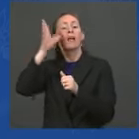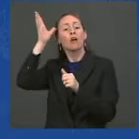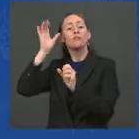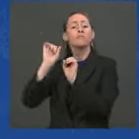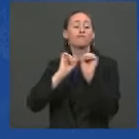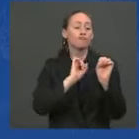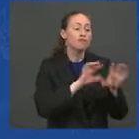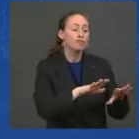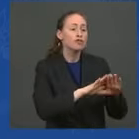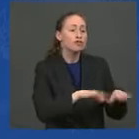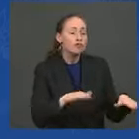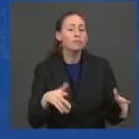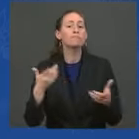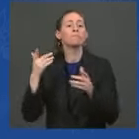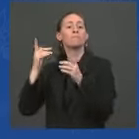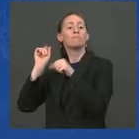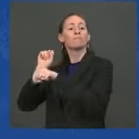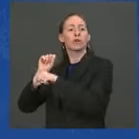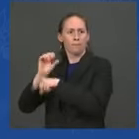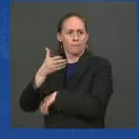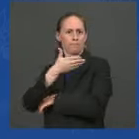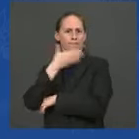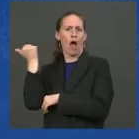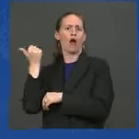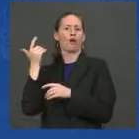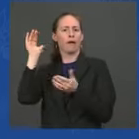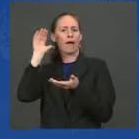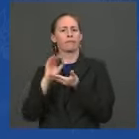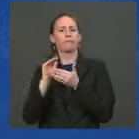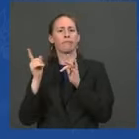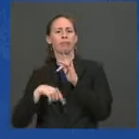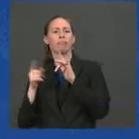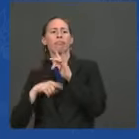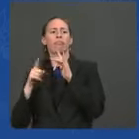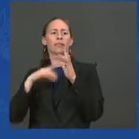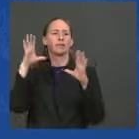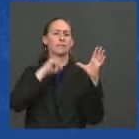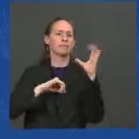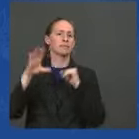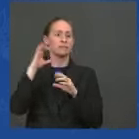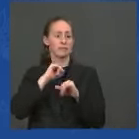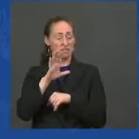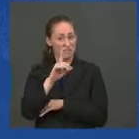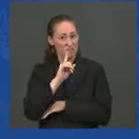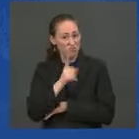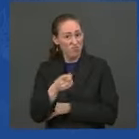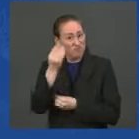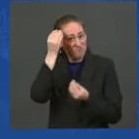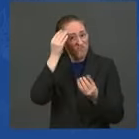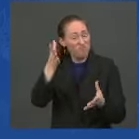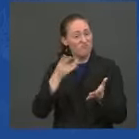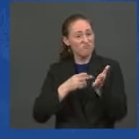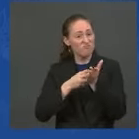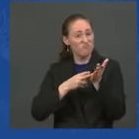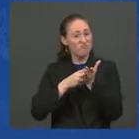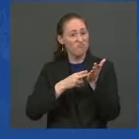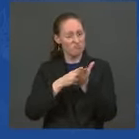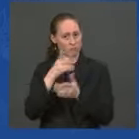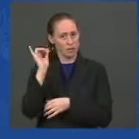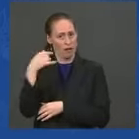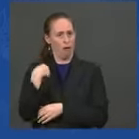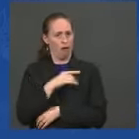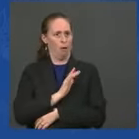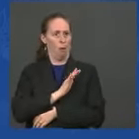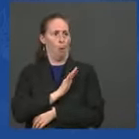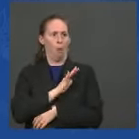and higher productivity. We can show you all those studies. It's real. We can't afford to lag behind other countries